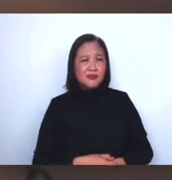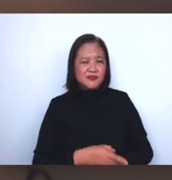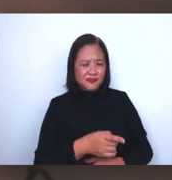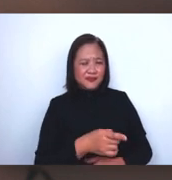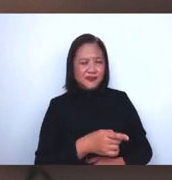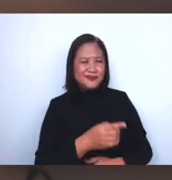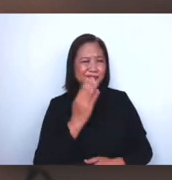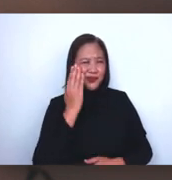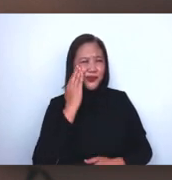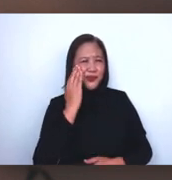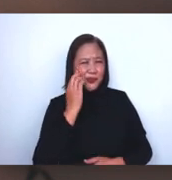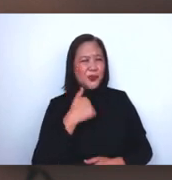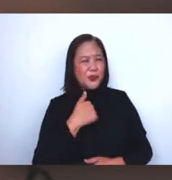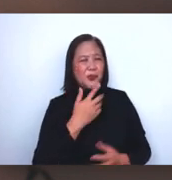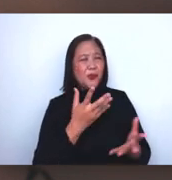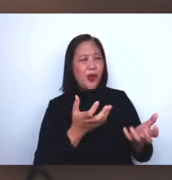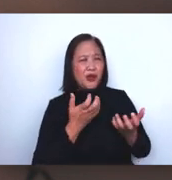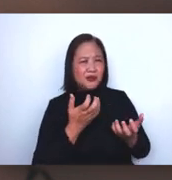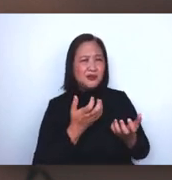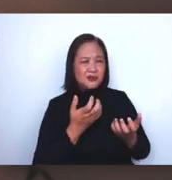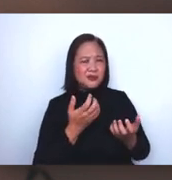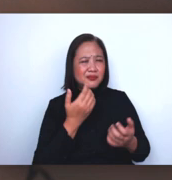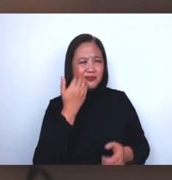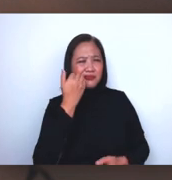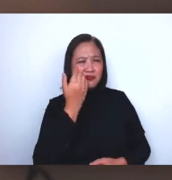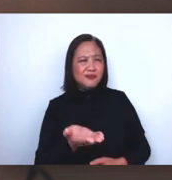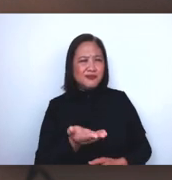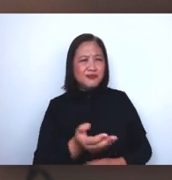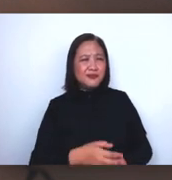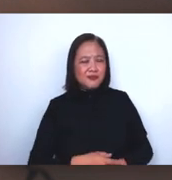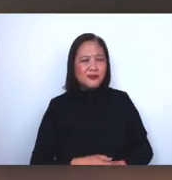You know, I've always wanted it.